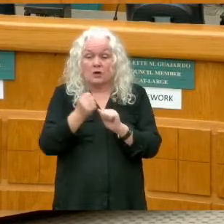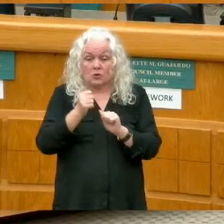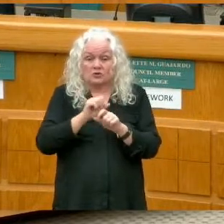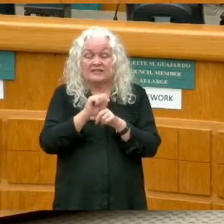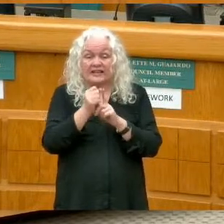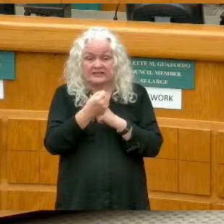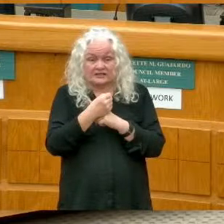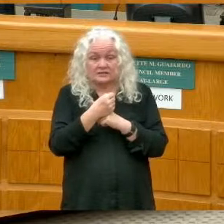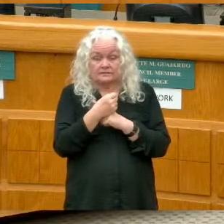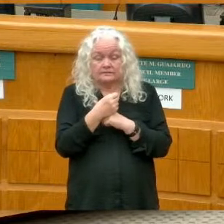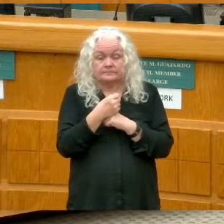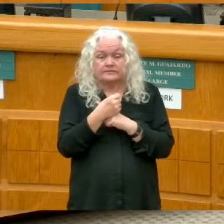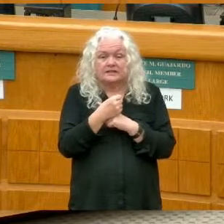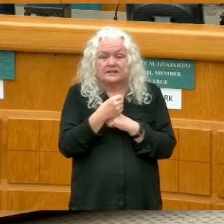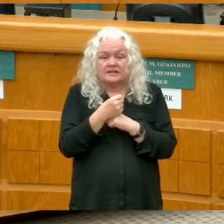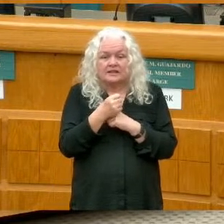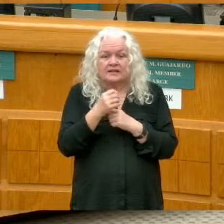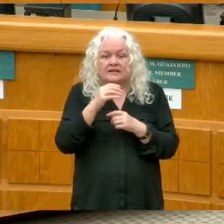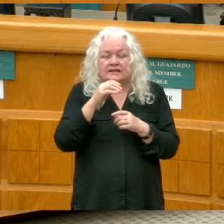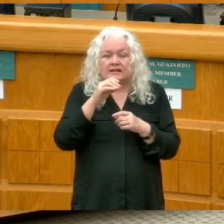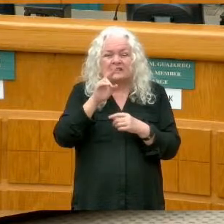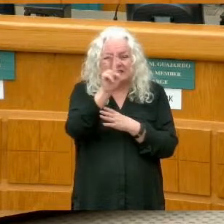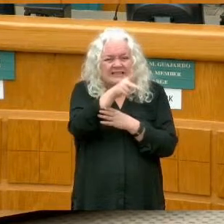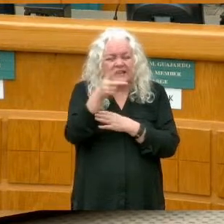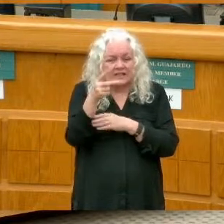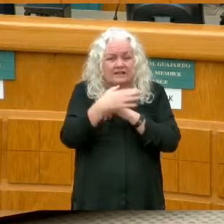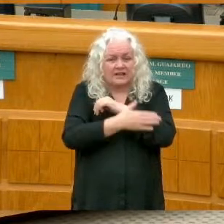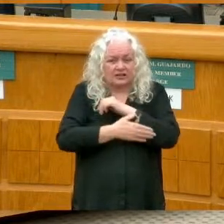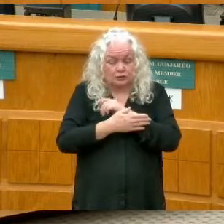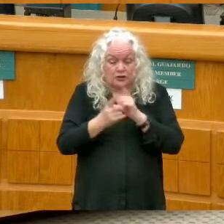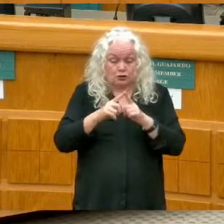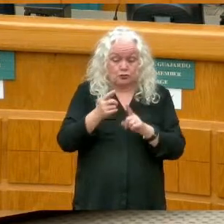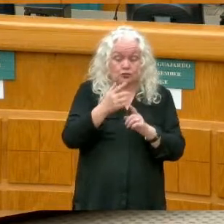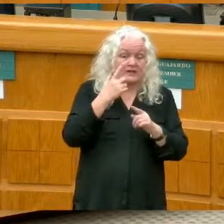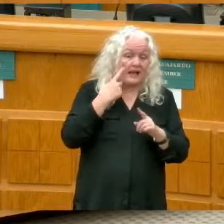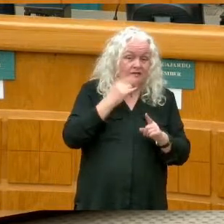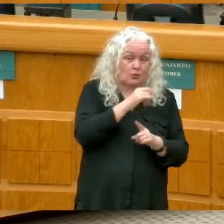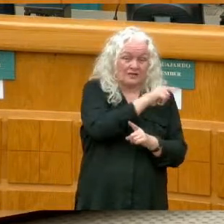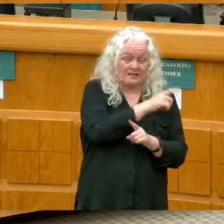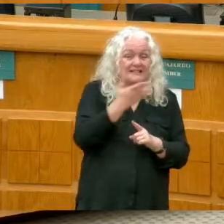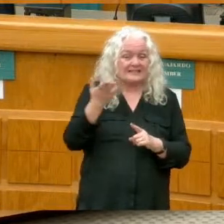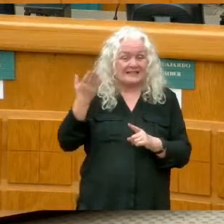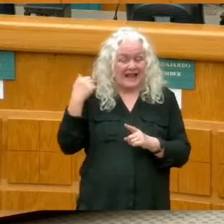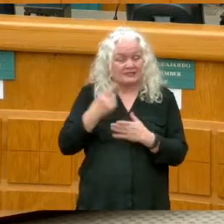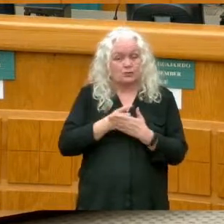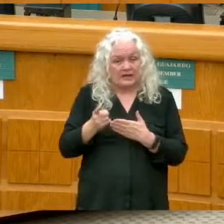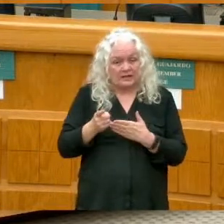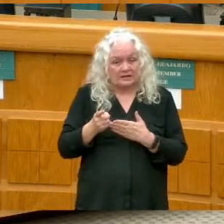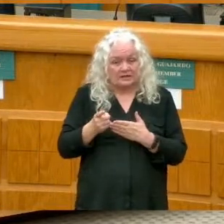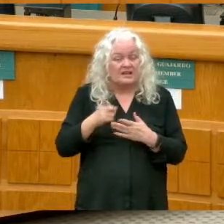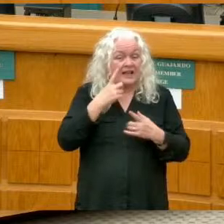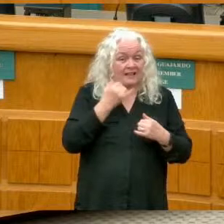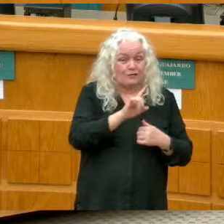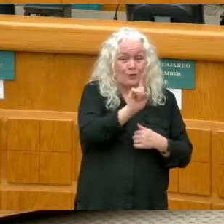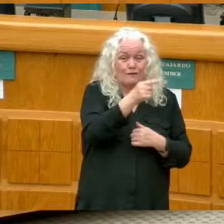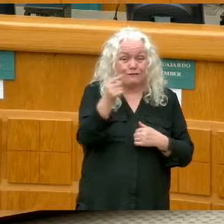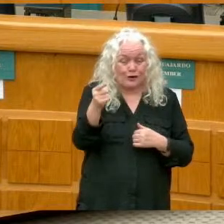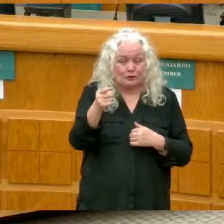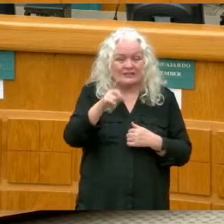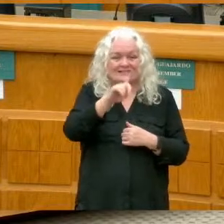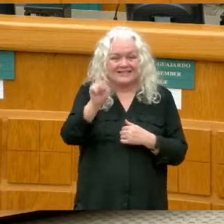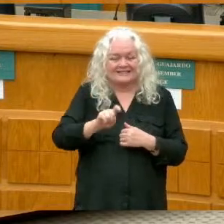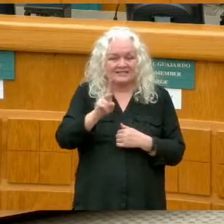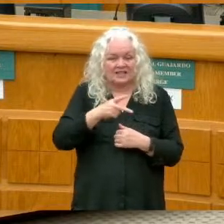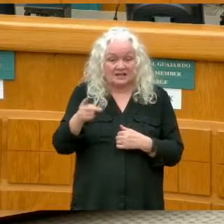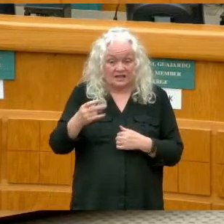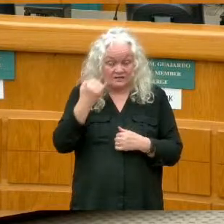cases, second in the country to California this past week. Coronavirus is, if you don't think